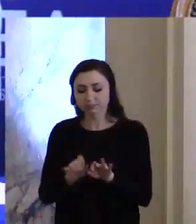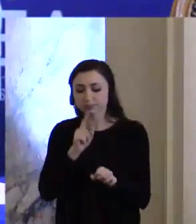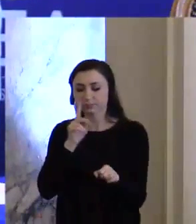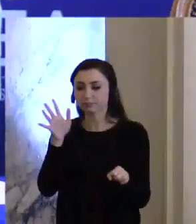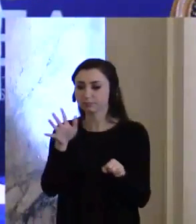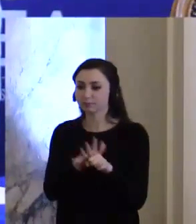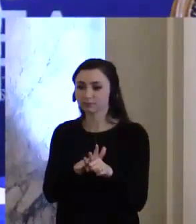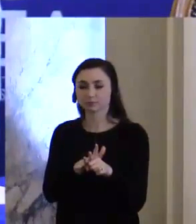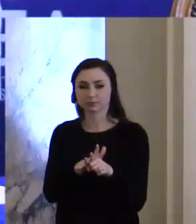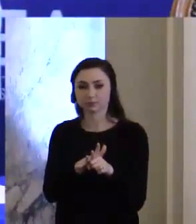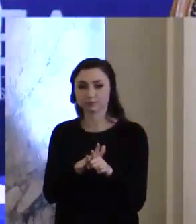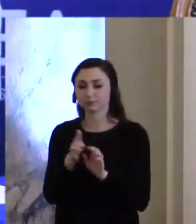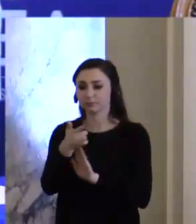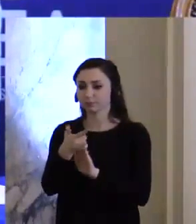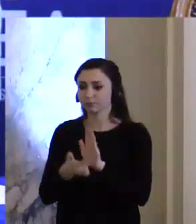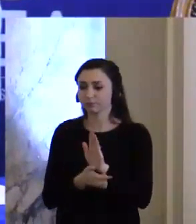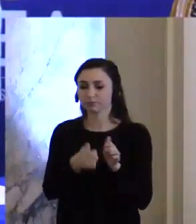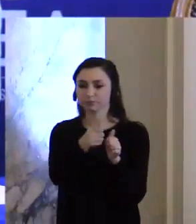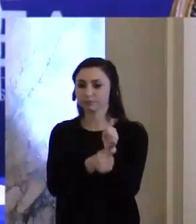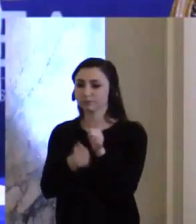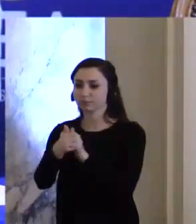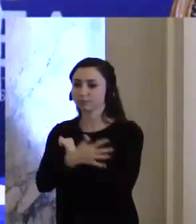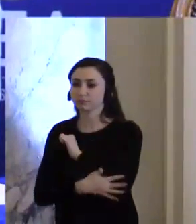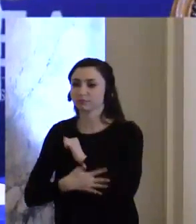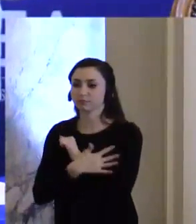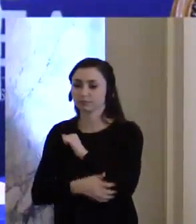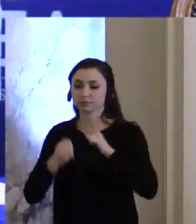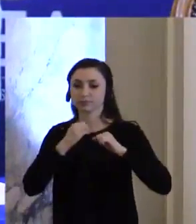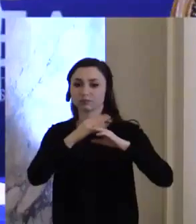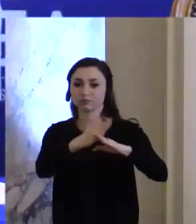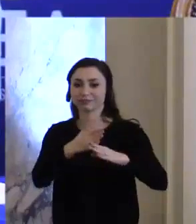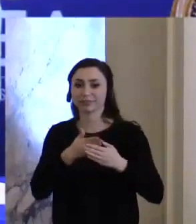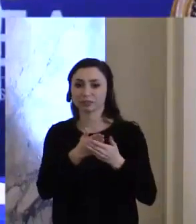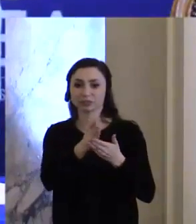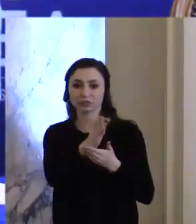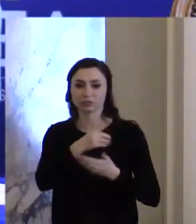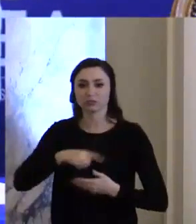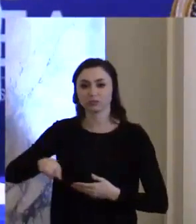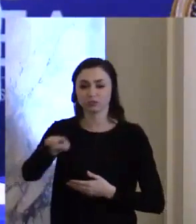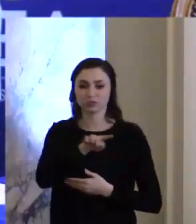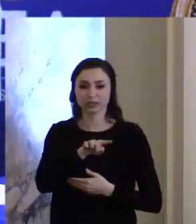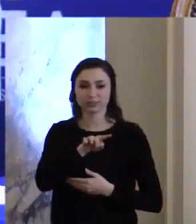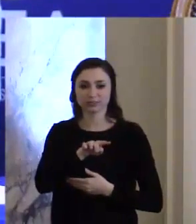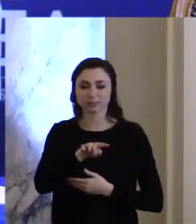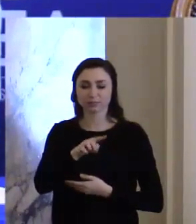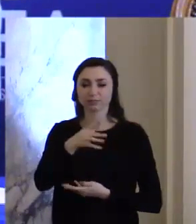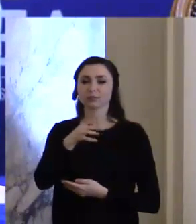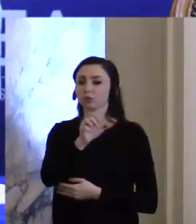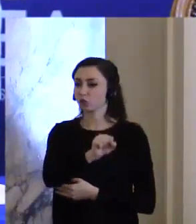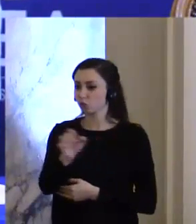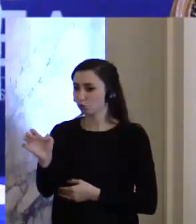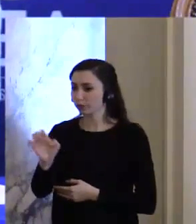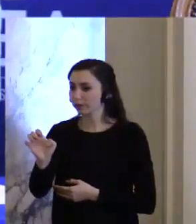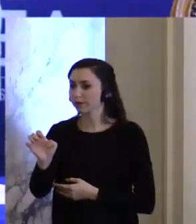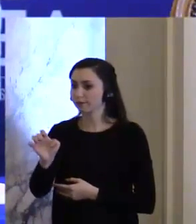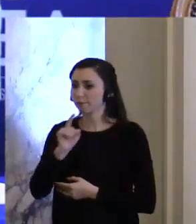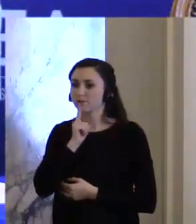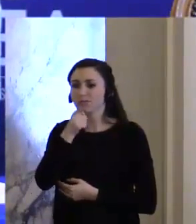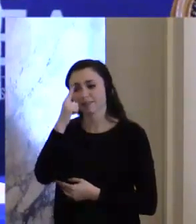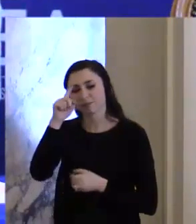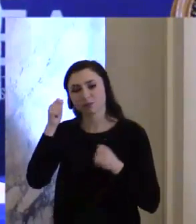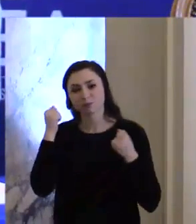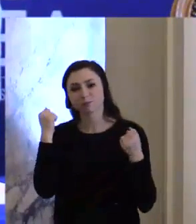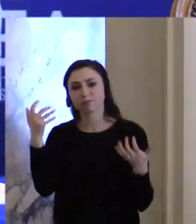the legislation in every country does in fact protect their rights, the socio-economic reality in many of